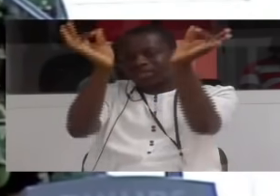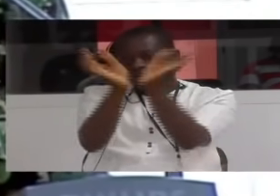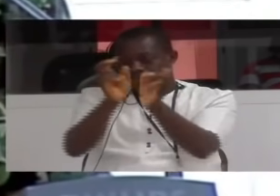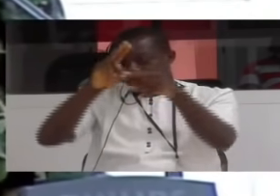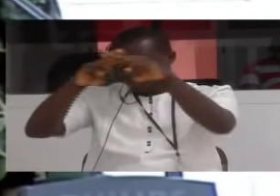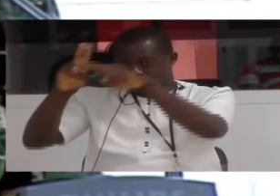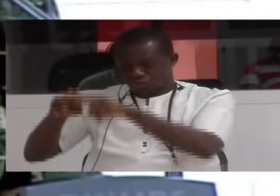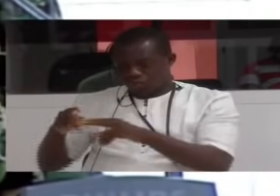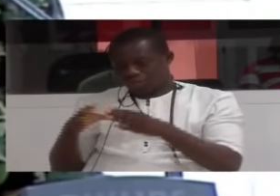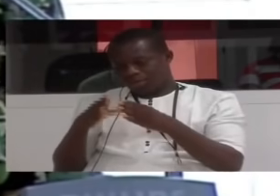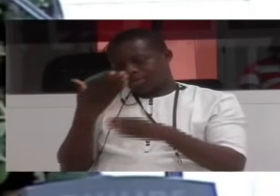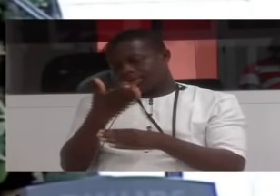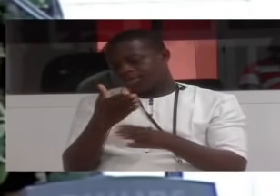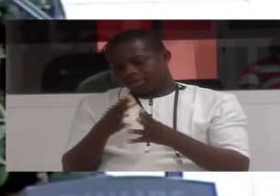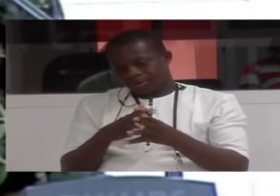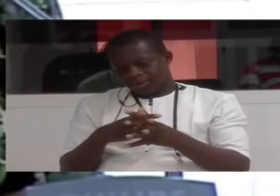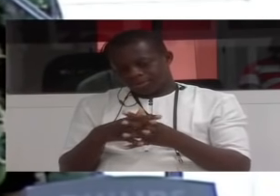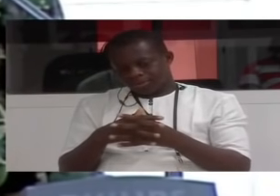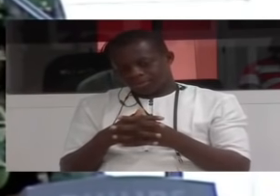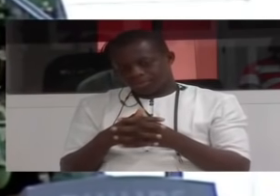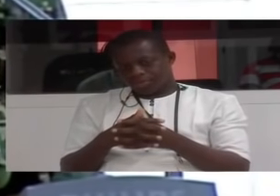Jame. But during the investigation,